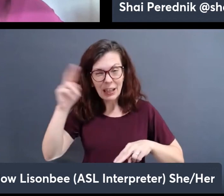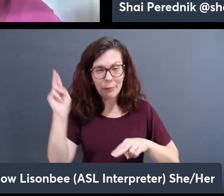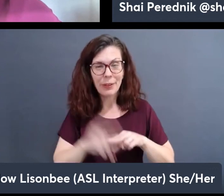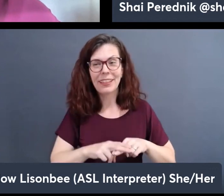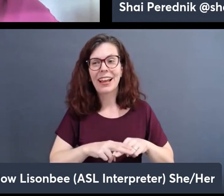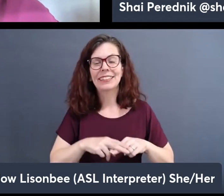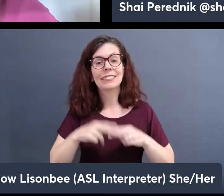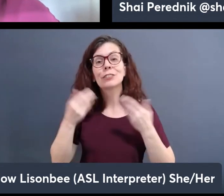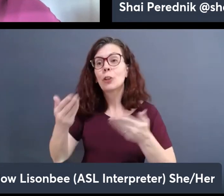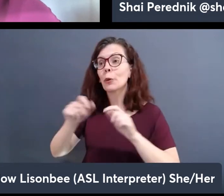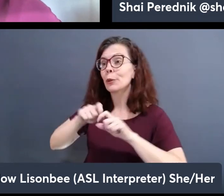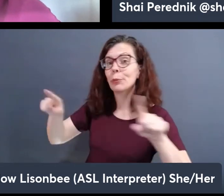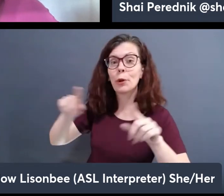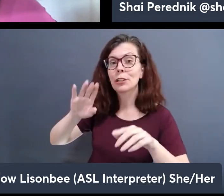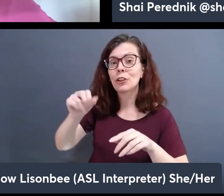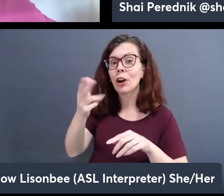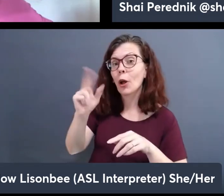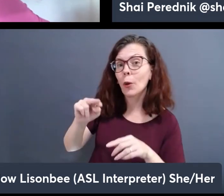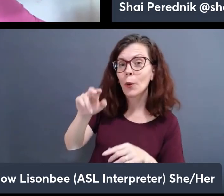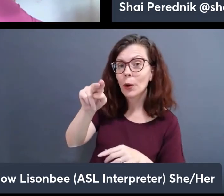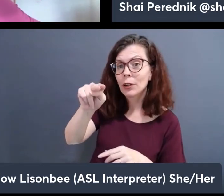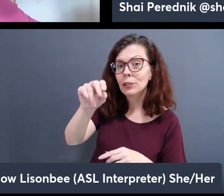deploy your own node. I know.